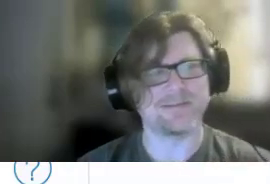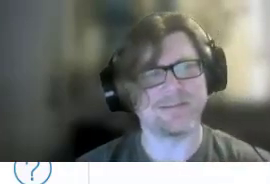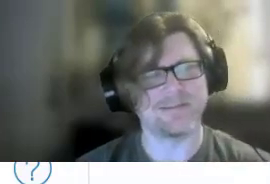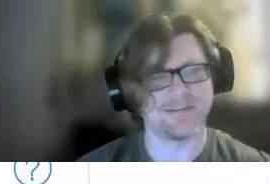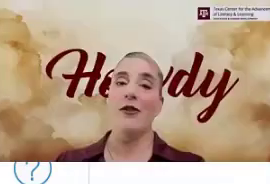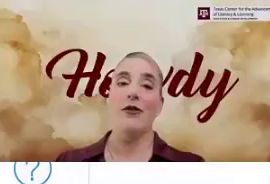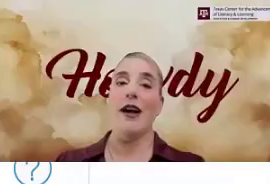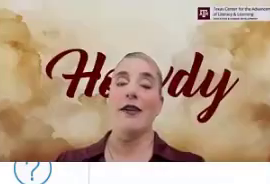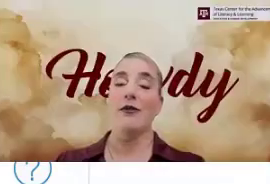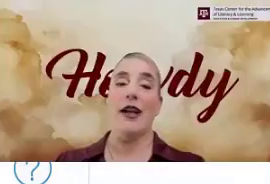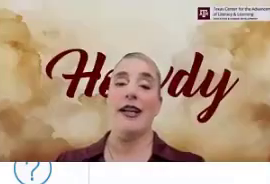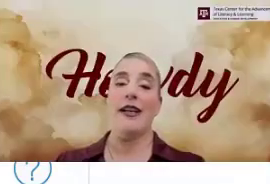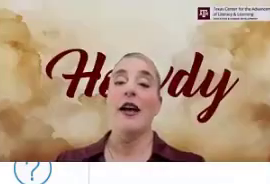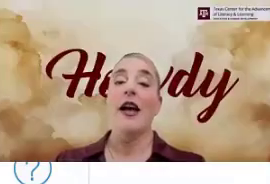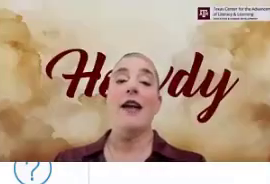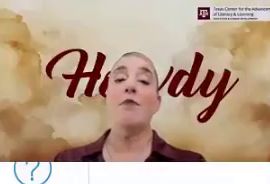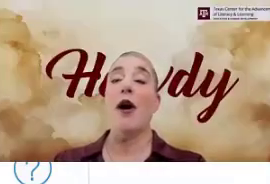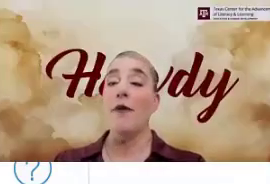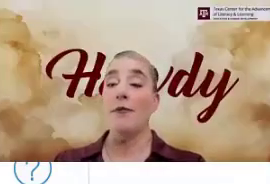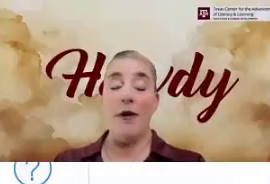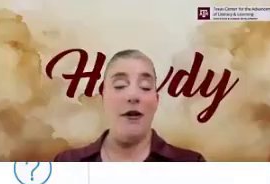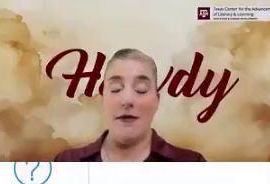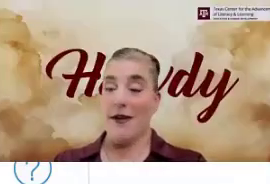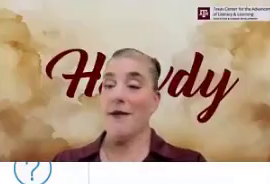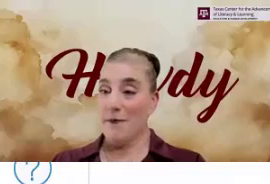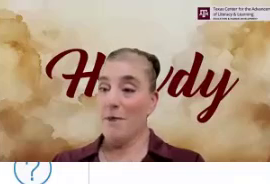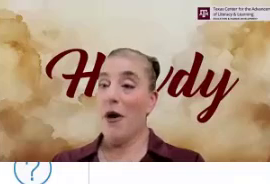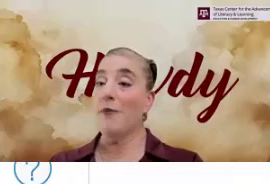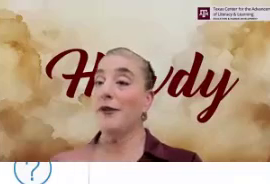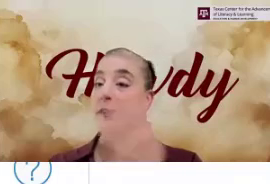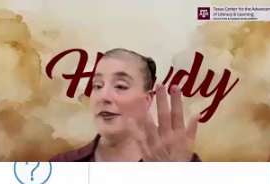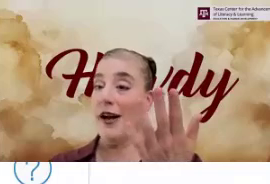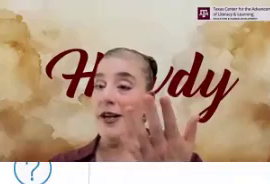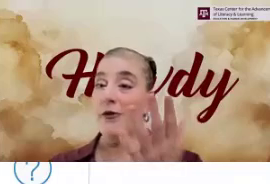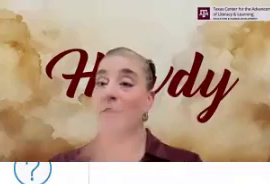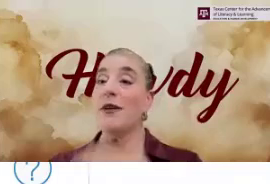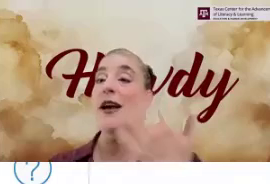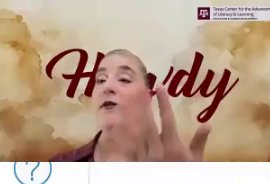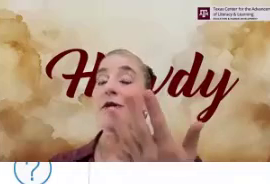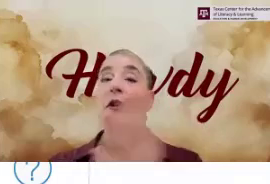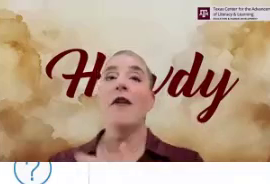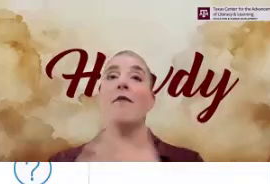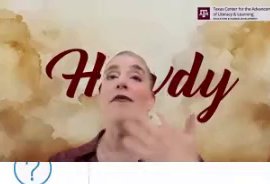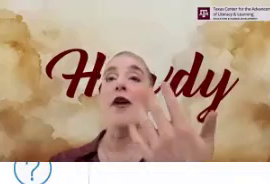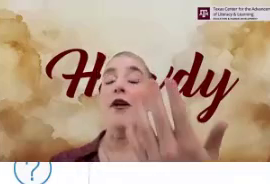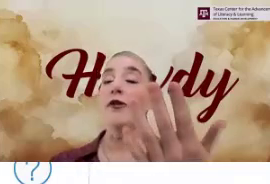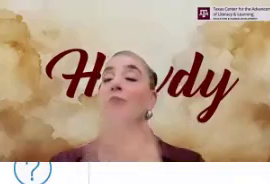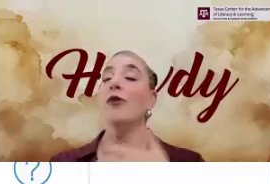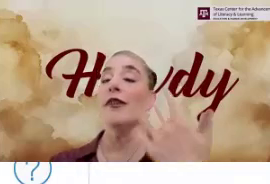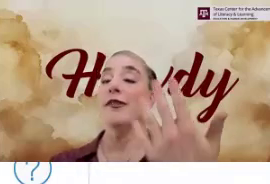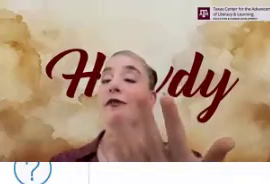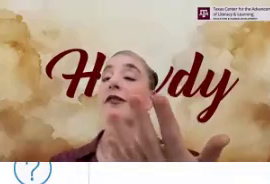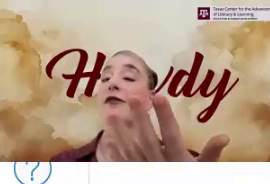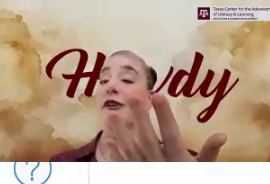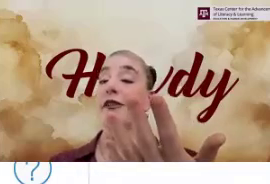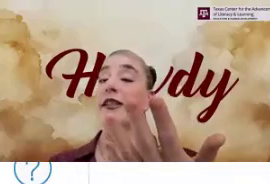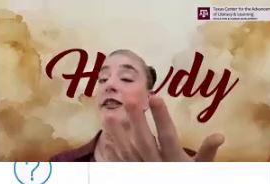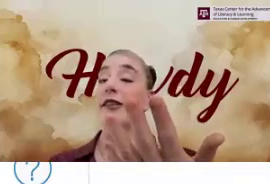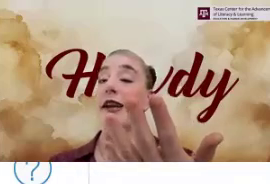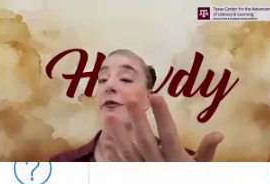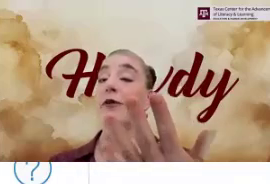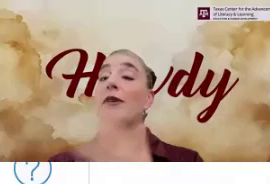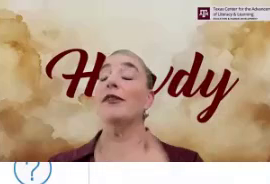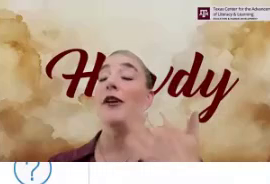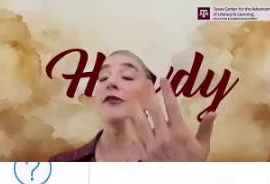enough. I don't like it. That would be hard to read. Yeah. Pops is not here with me, Heather. My father is one that's